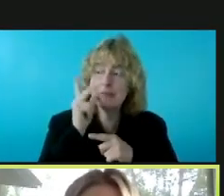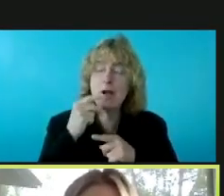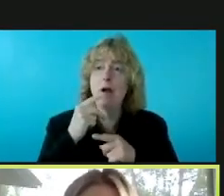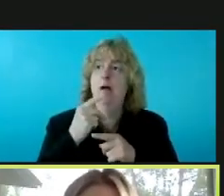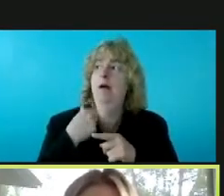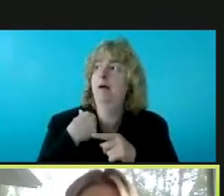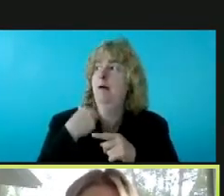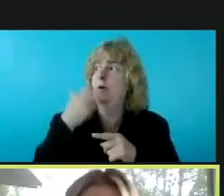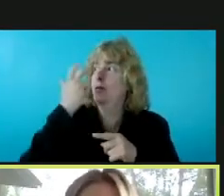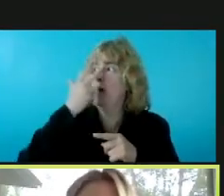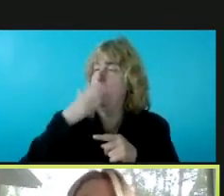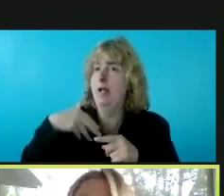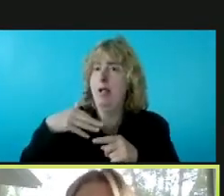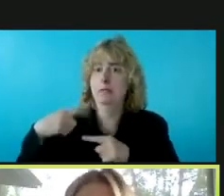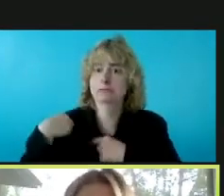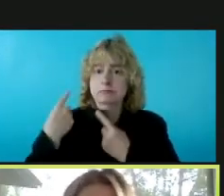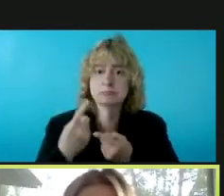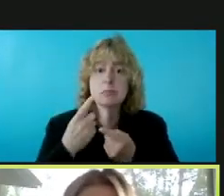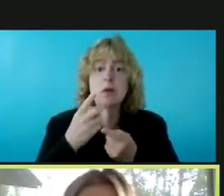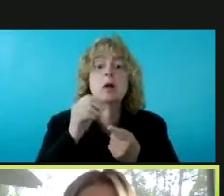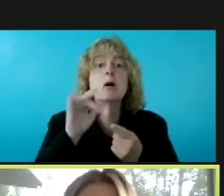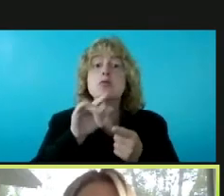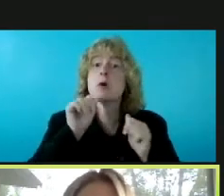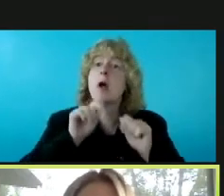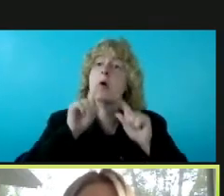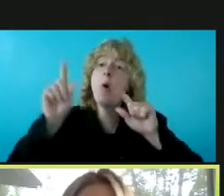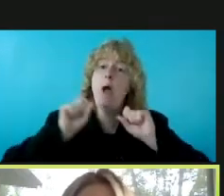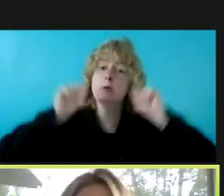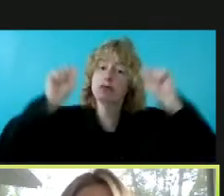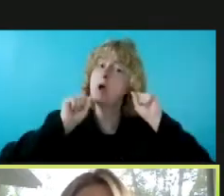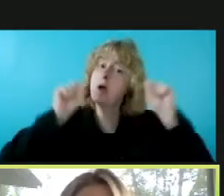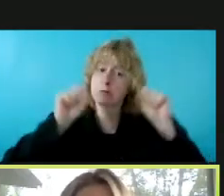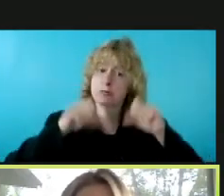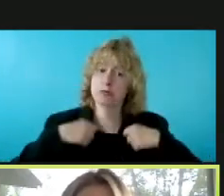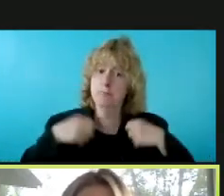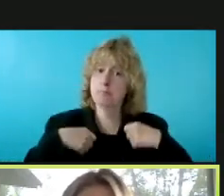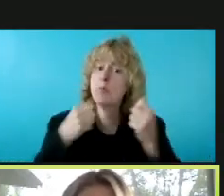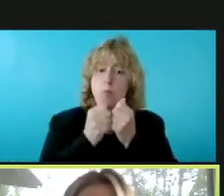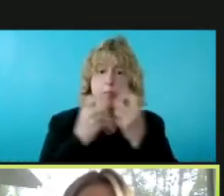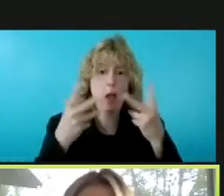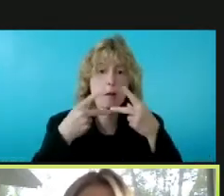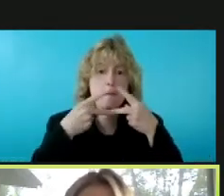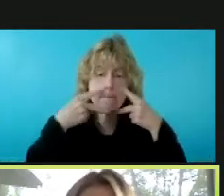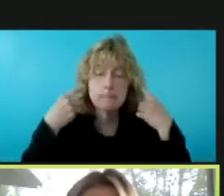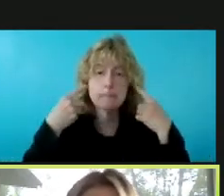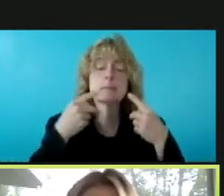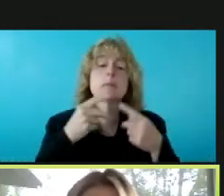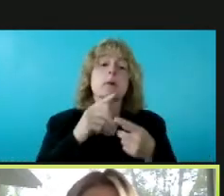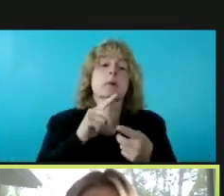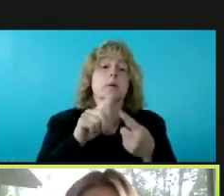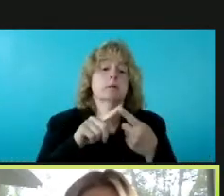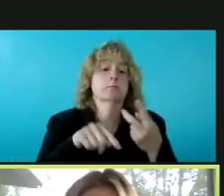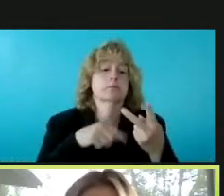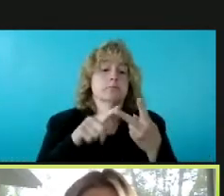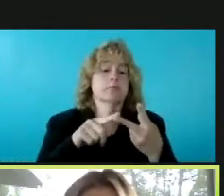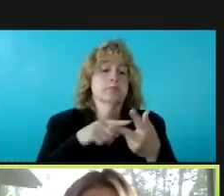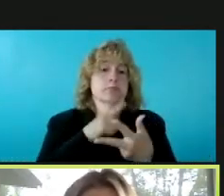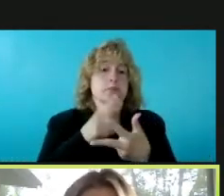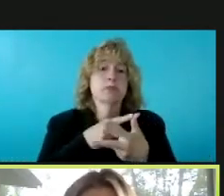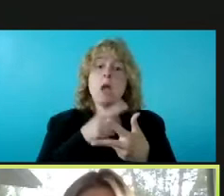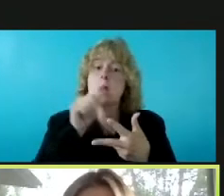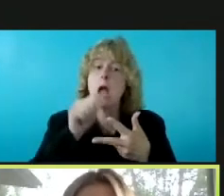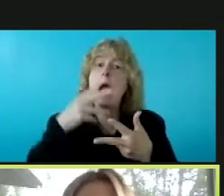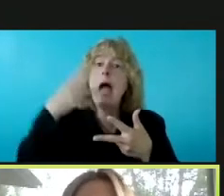exercise class without a mask if you're fully vaccinated. You can attend a crowded outdoor event like a concert or a sporting event if you're